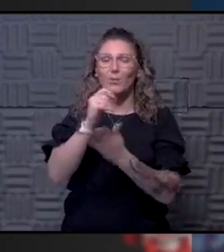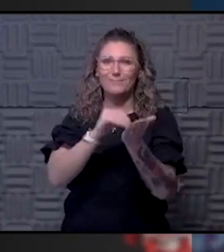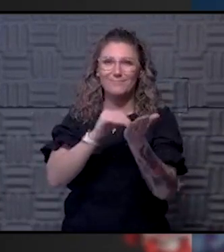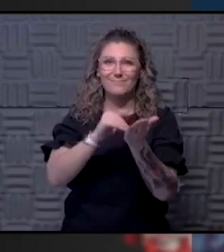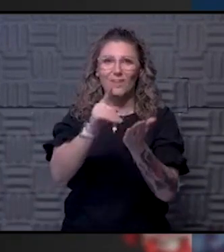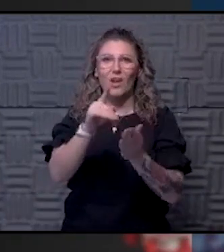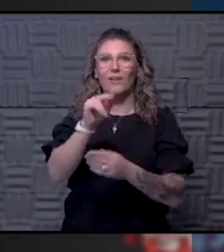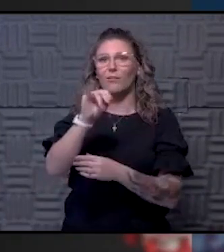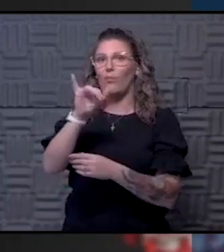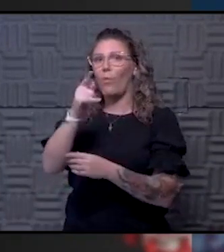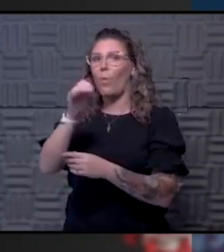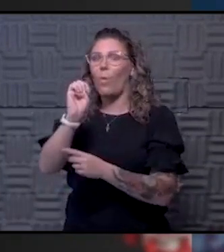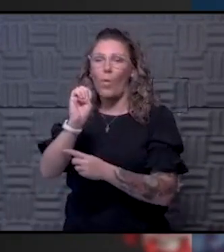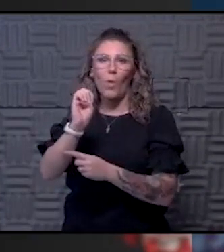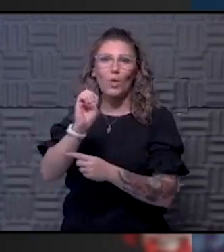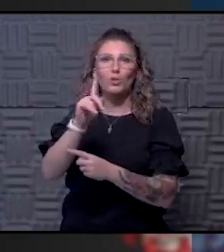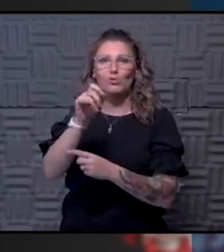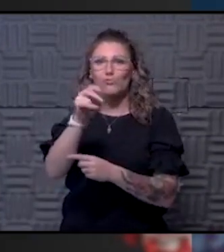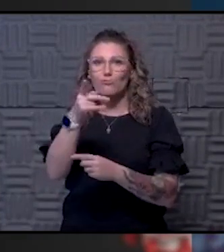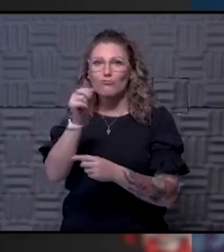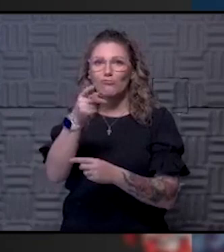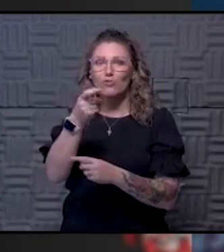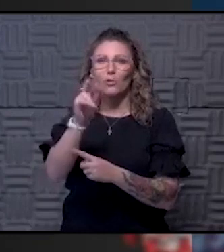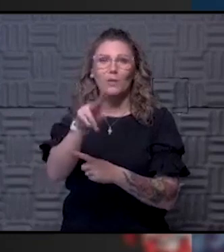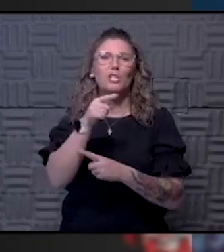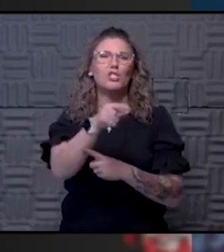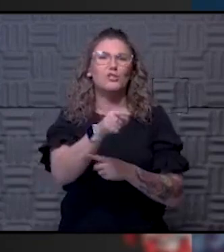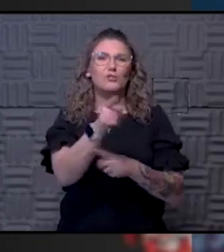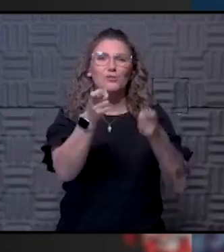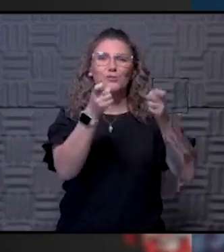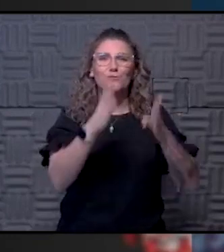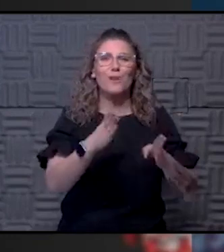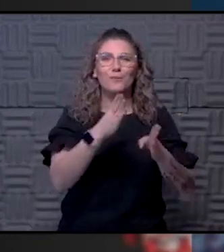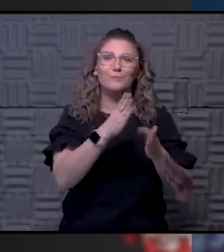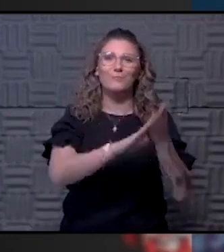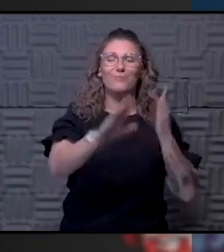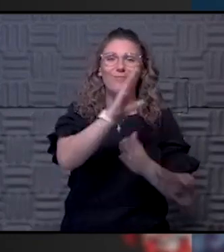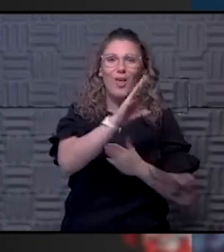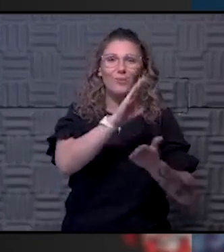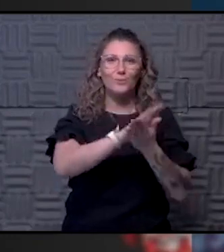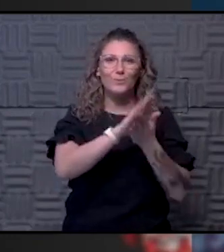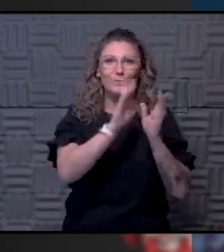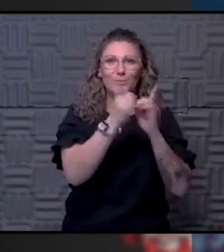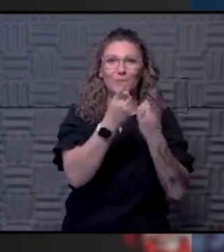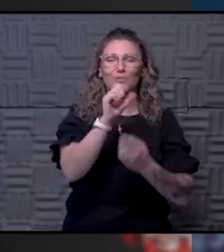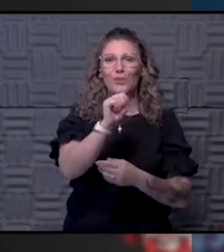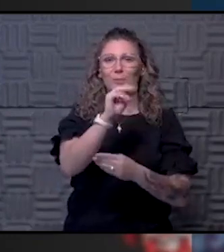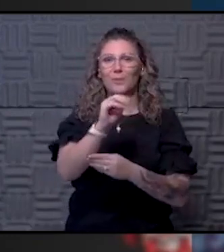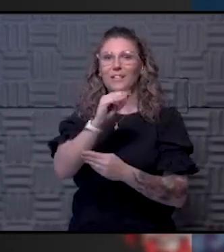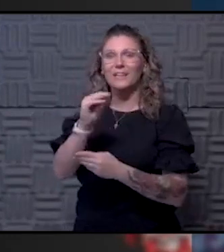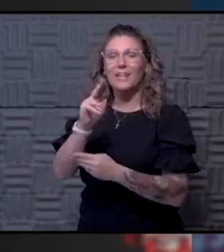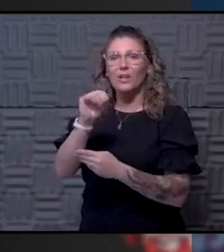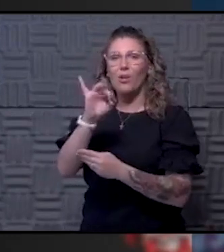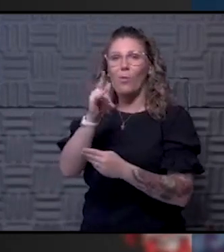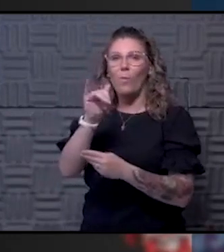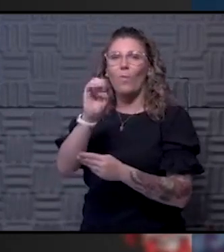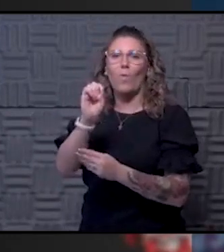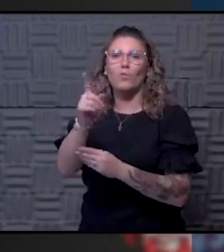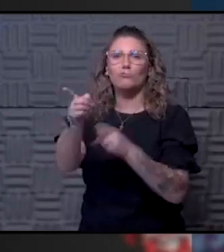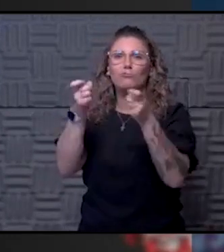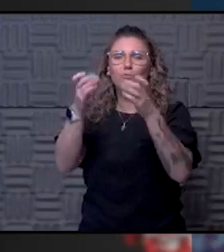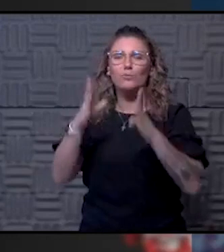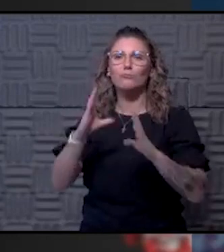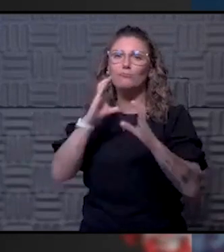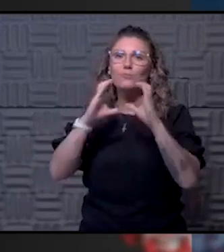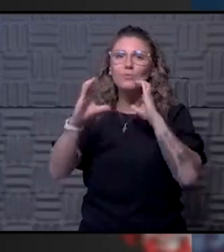Nicole Kirby. Dr. Gilhouse is the Director of Secondary Schools for the Shawnee Mission School District, and Nicole Kirby is the Director of Communications